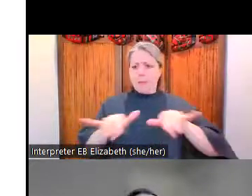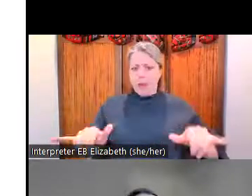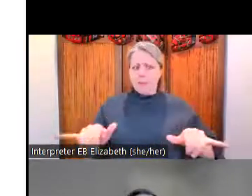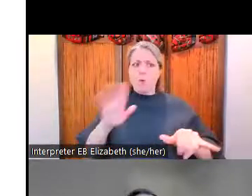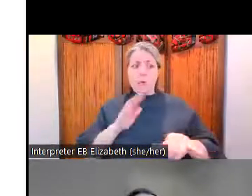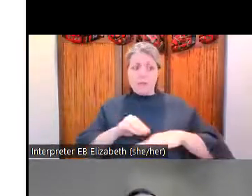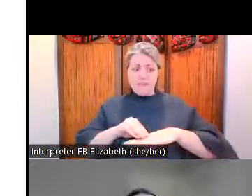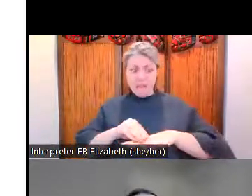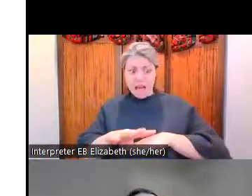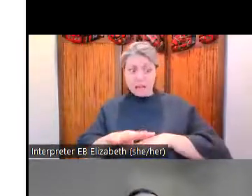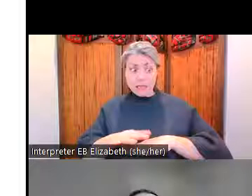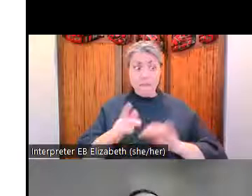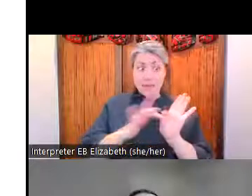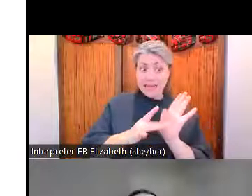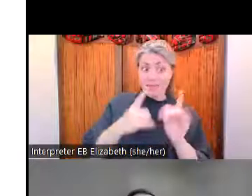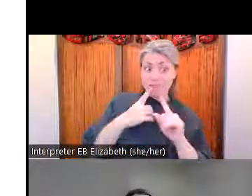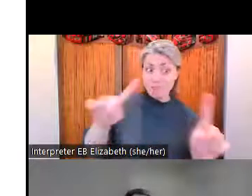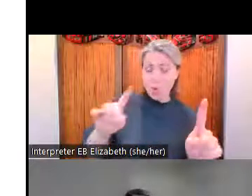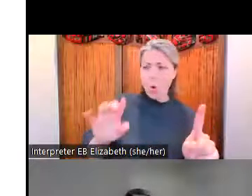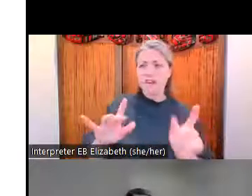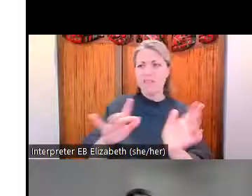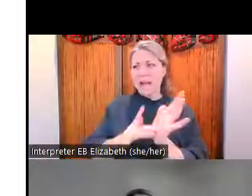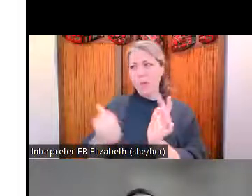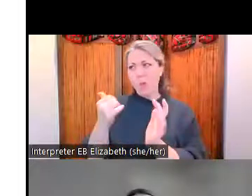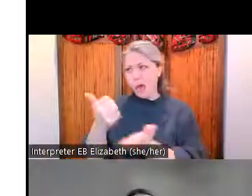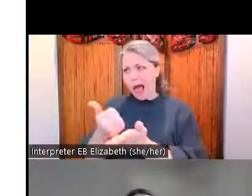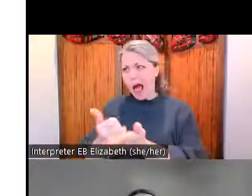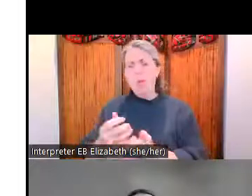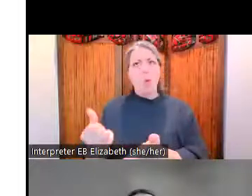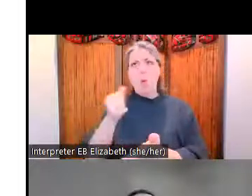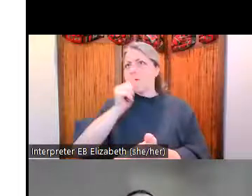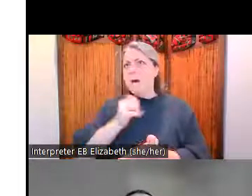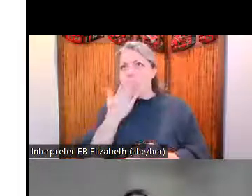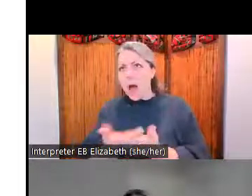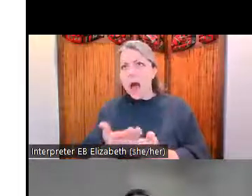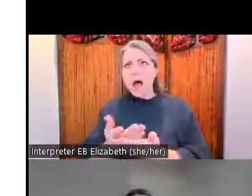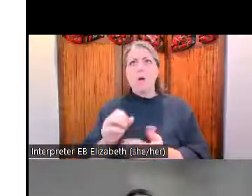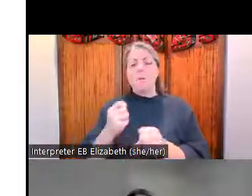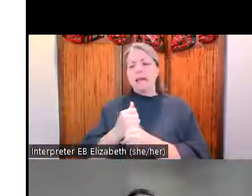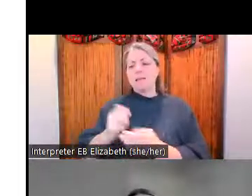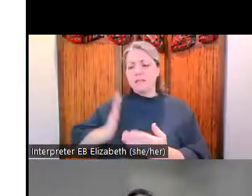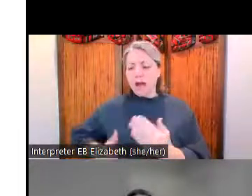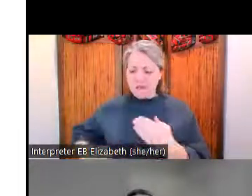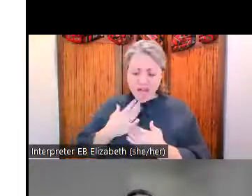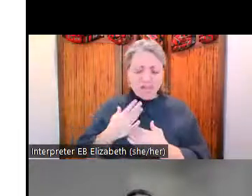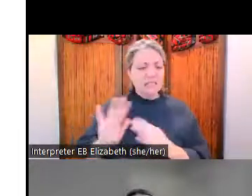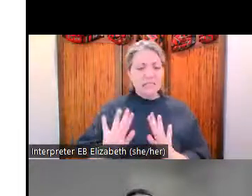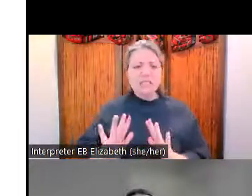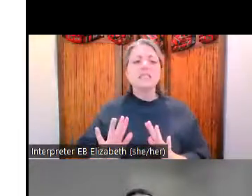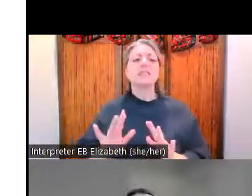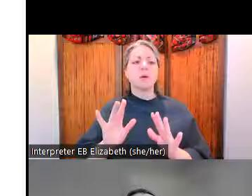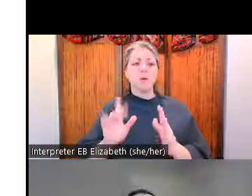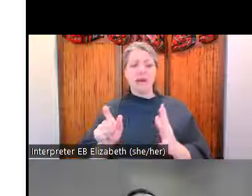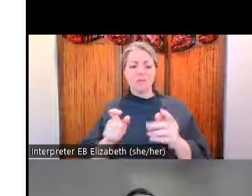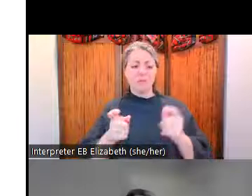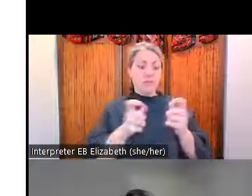particular medication will be useful or whether it won't be tolerated or whether there's a treatable medical condition that should be dealt